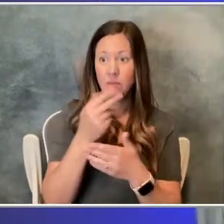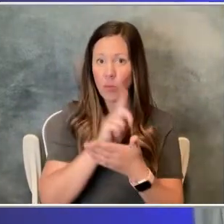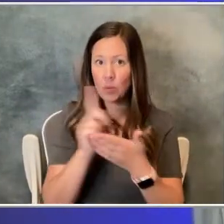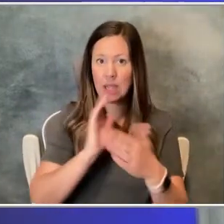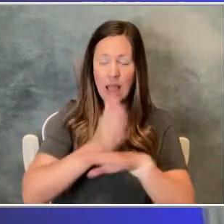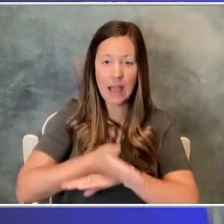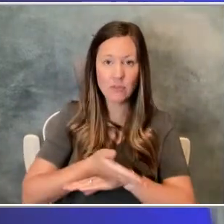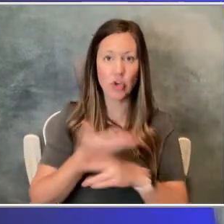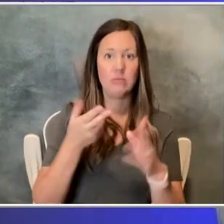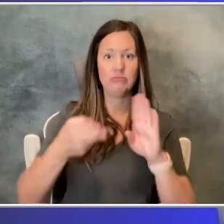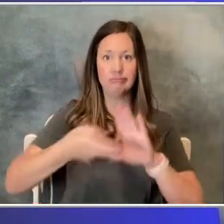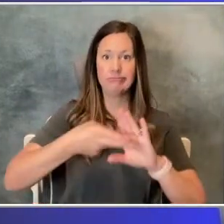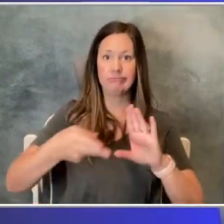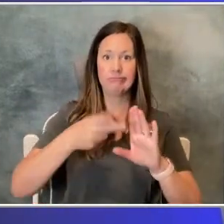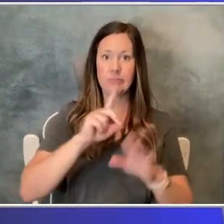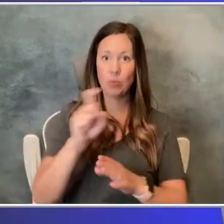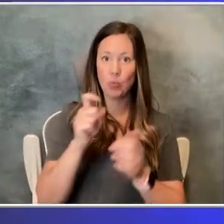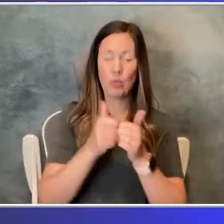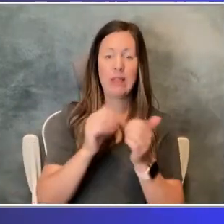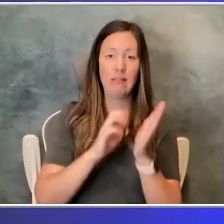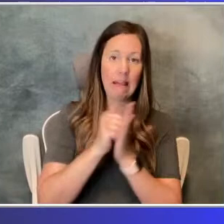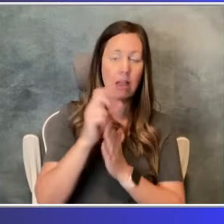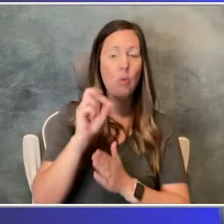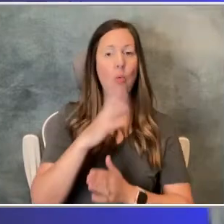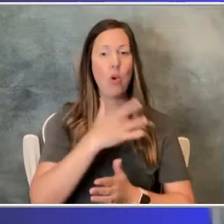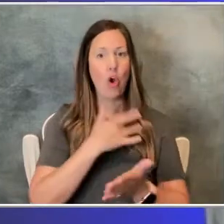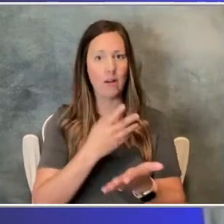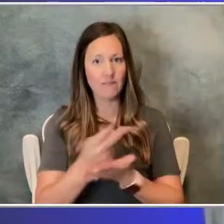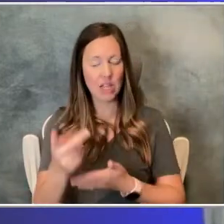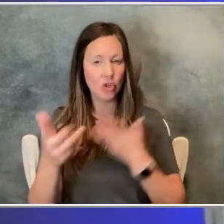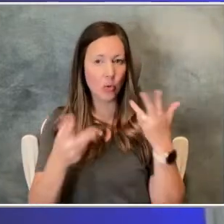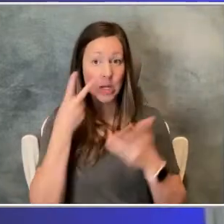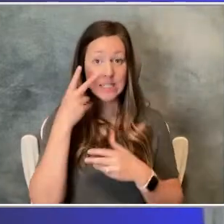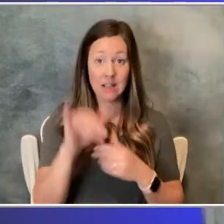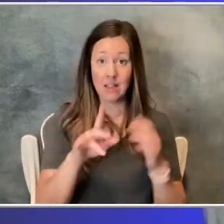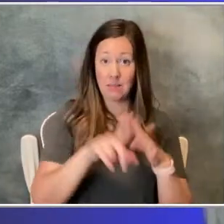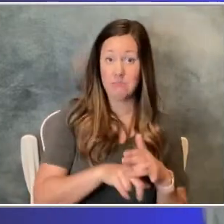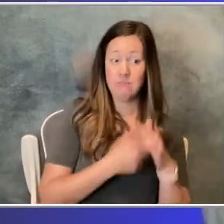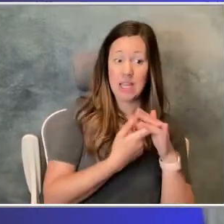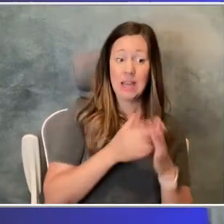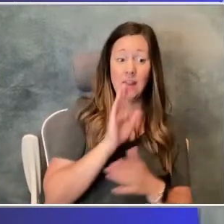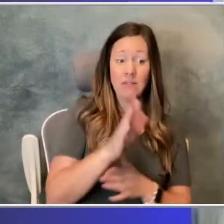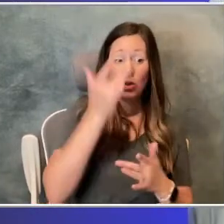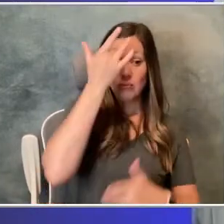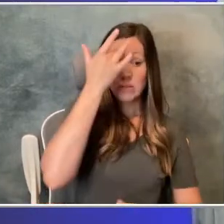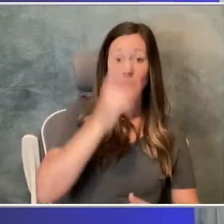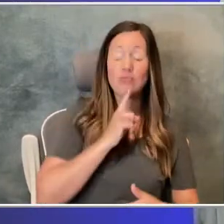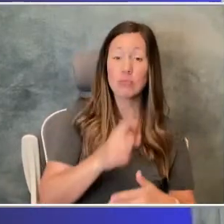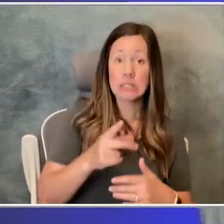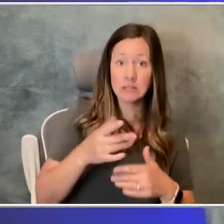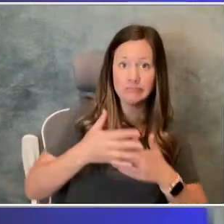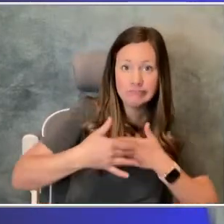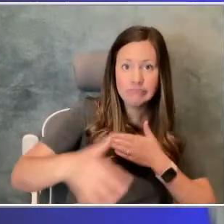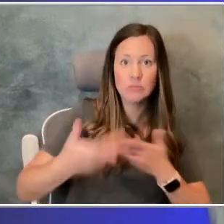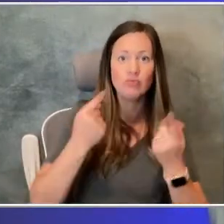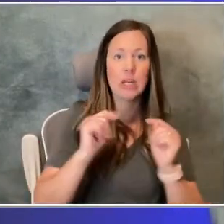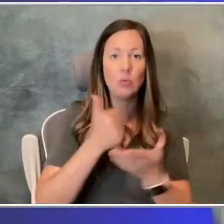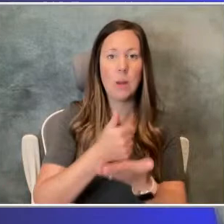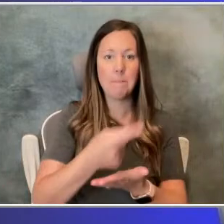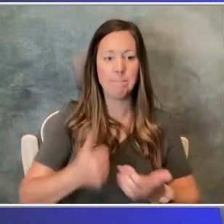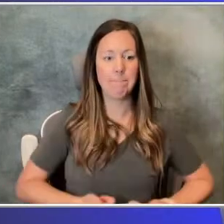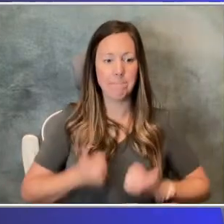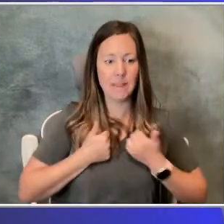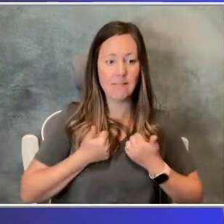of heart failure, so we are seeing them from the beginning of a serious illness to help them live the best life they can, to help make